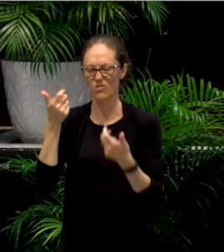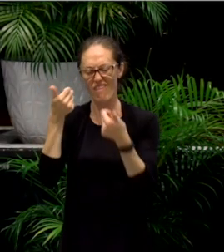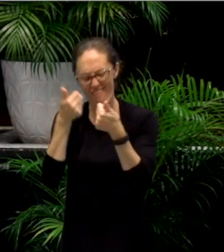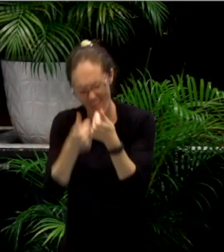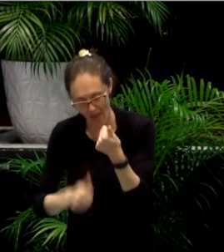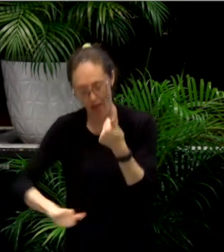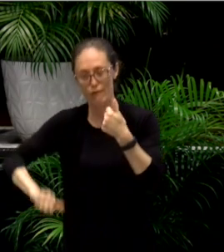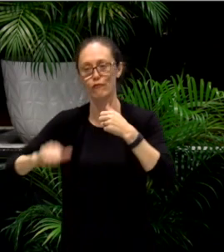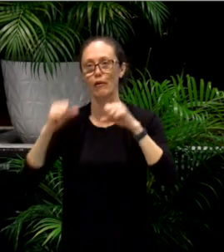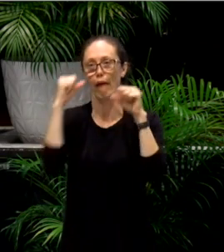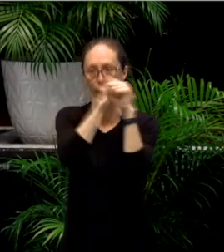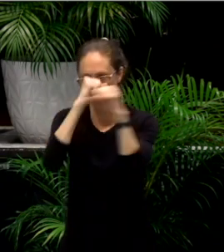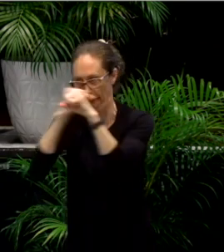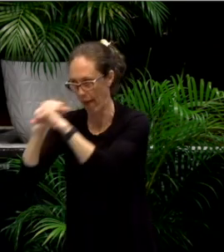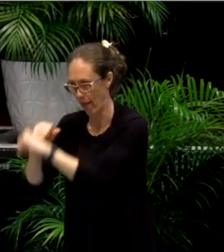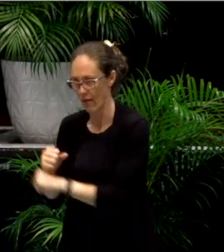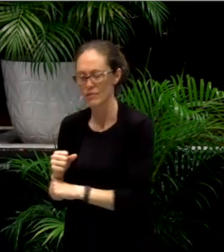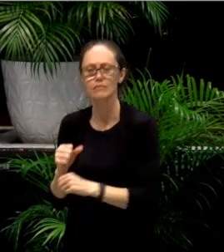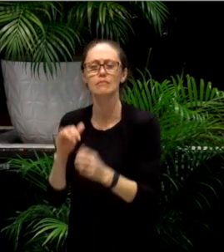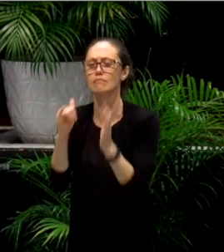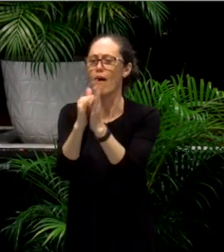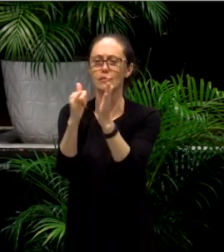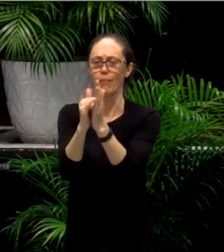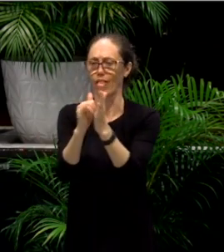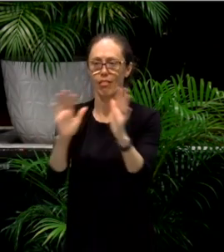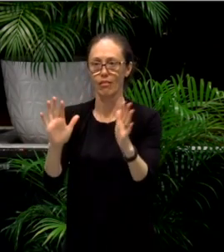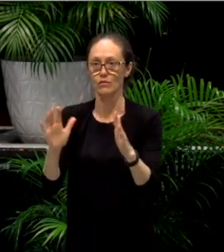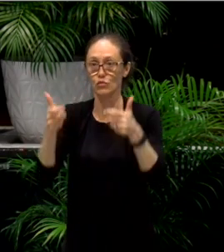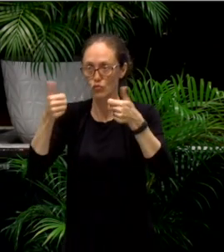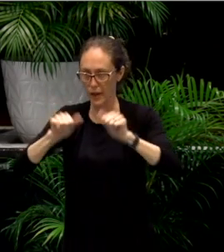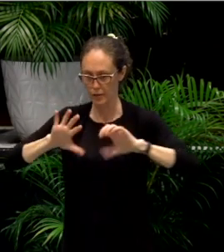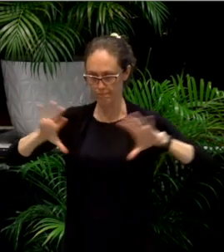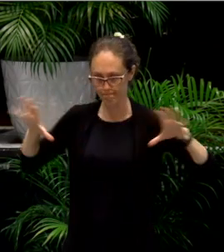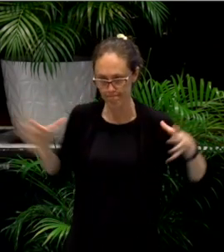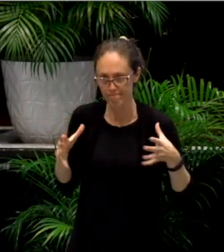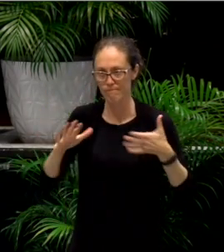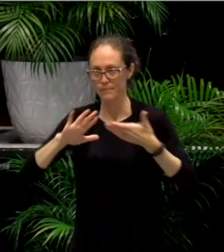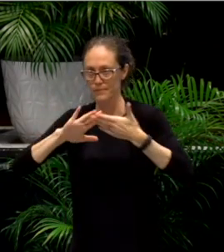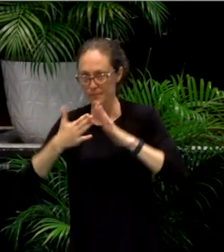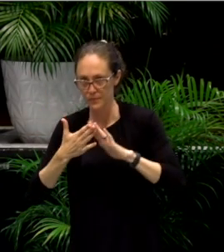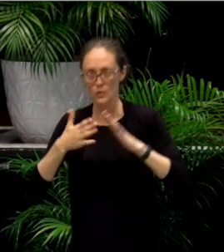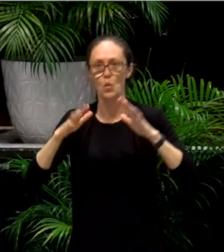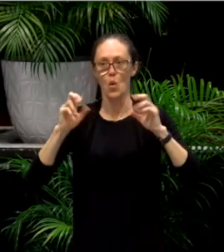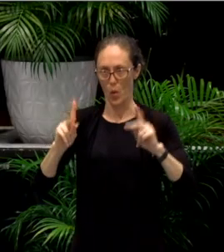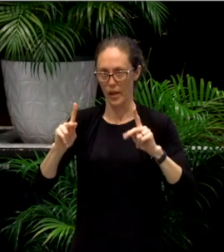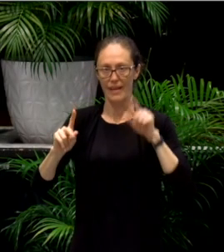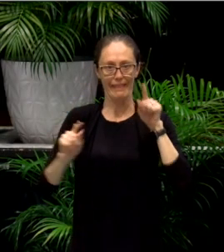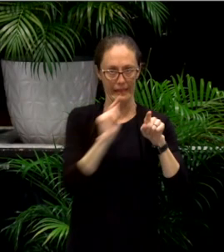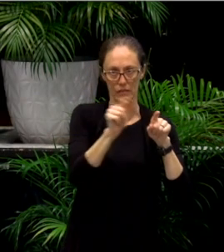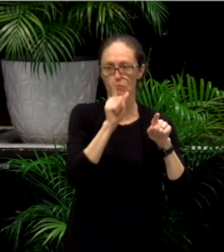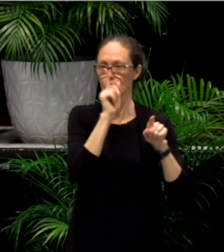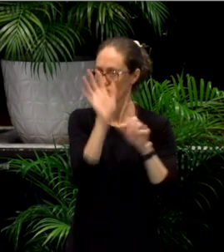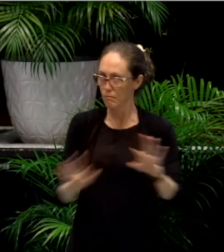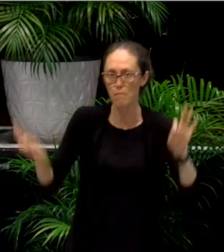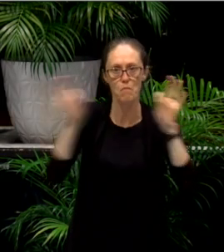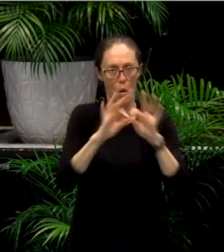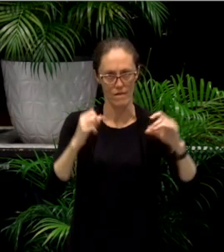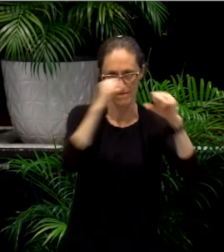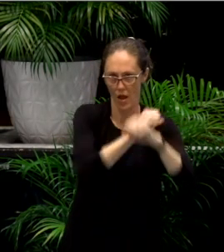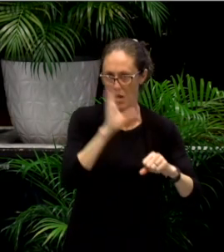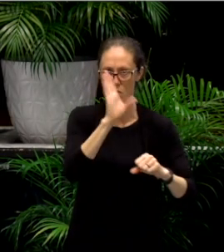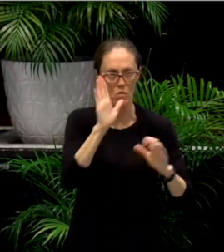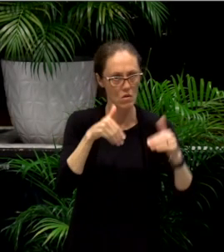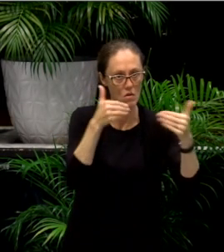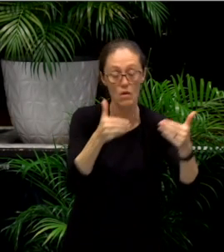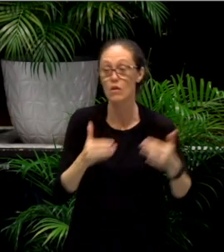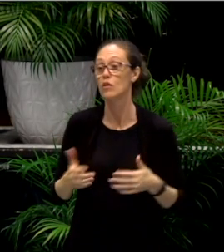in every single place. It's not possible. So we're trying to come together as a community to fight the fights that matter, to speak with one